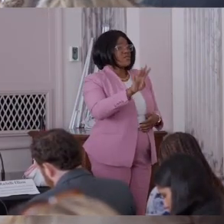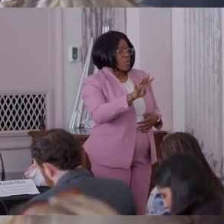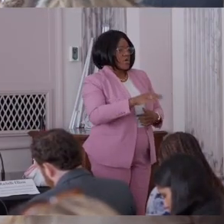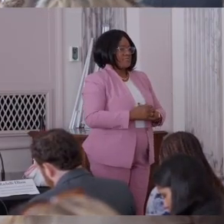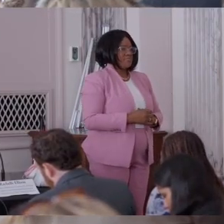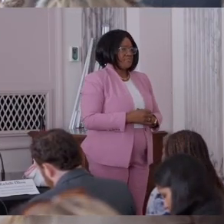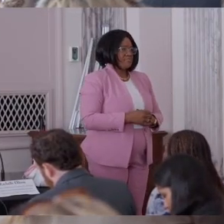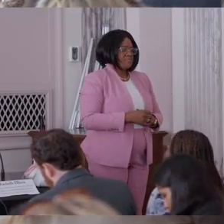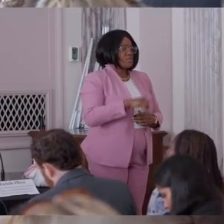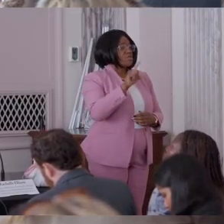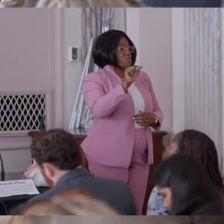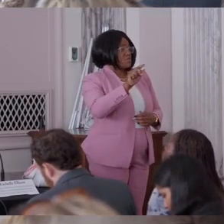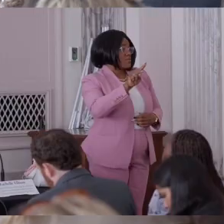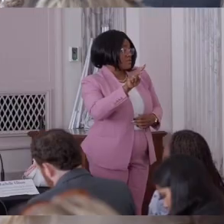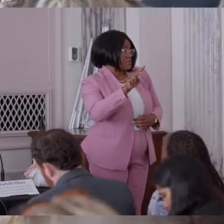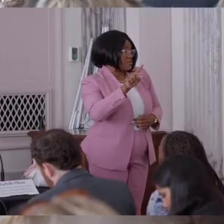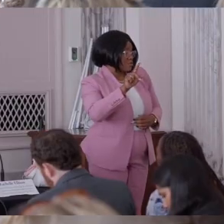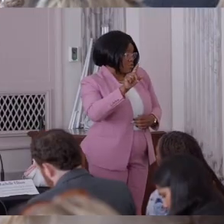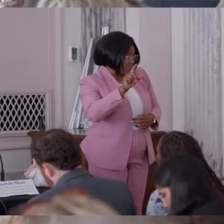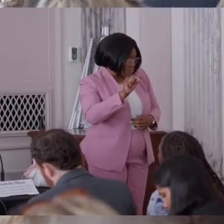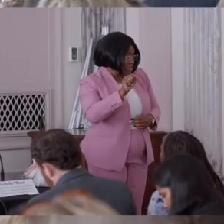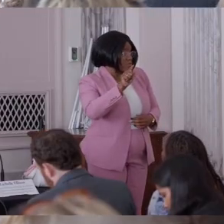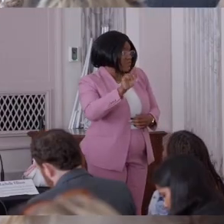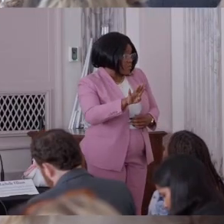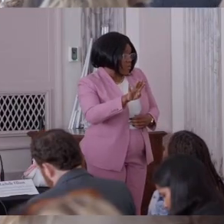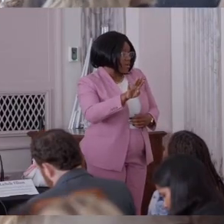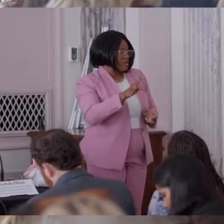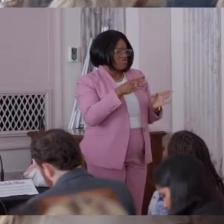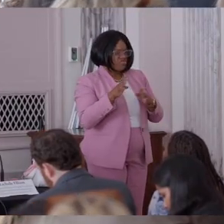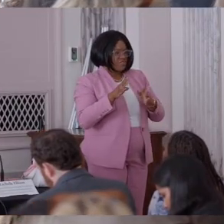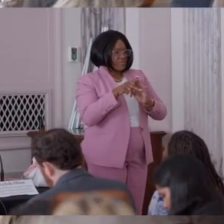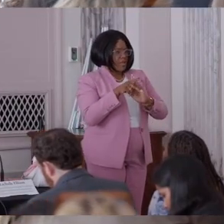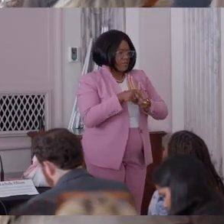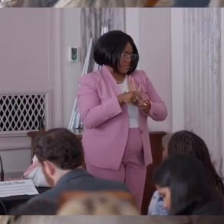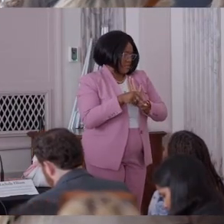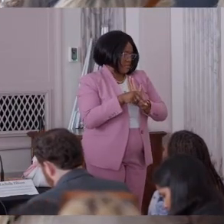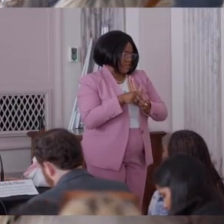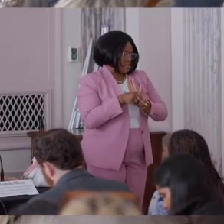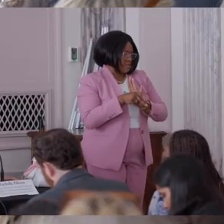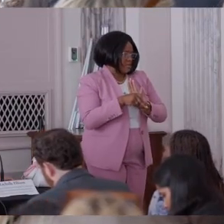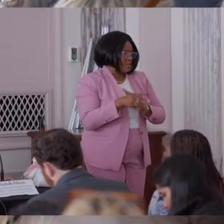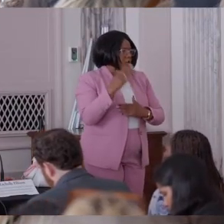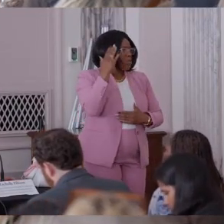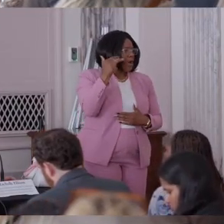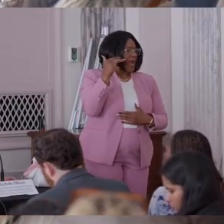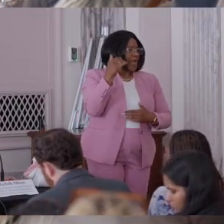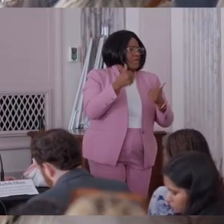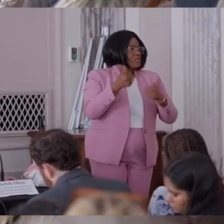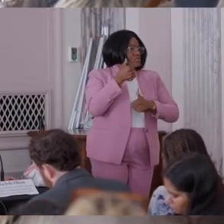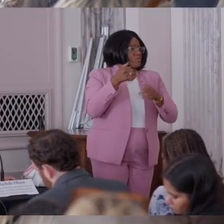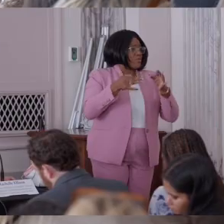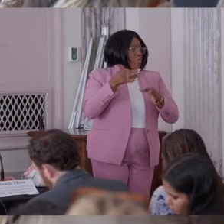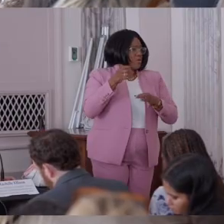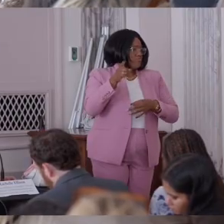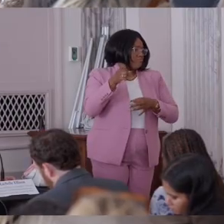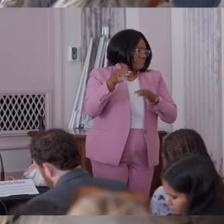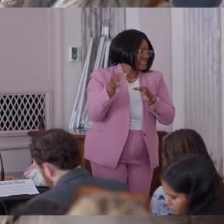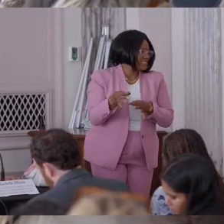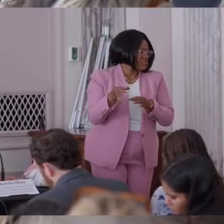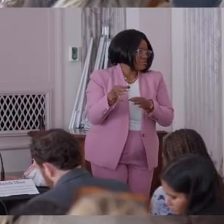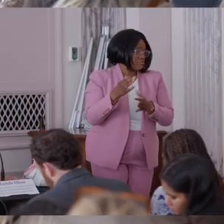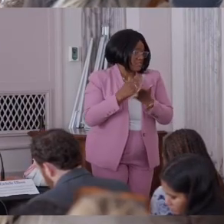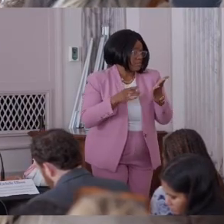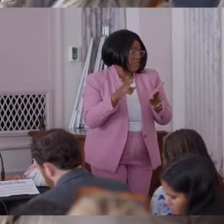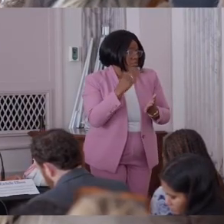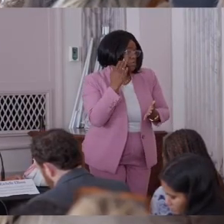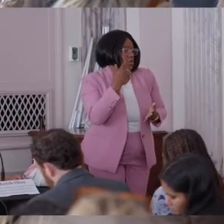2024. In 2024, there was a shift in policy based on the Supreme Court decision. Some of you may be